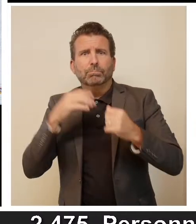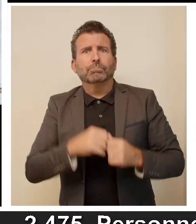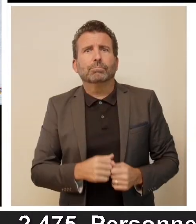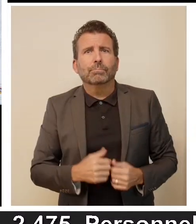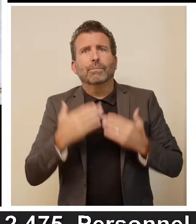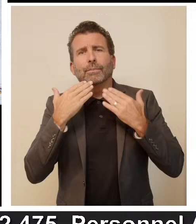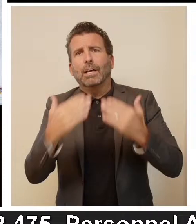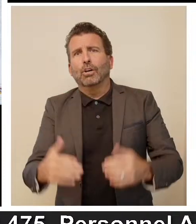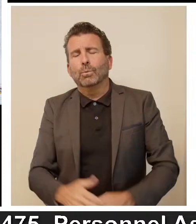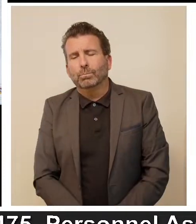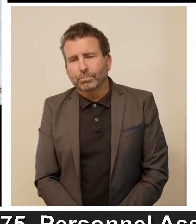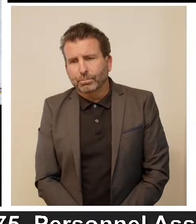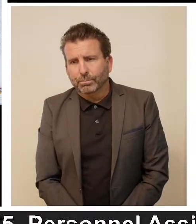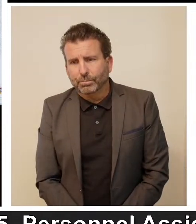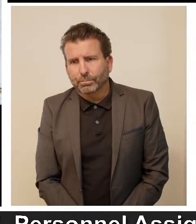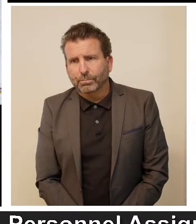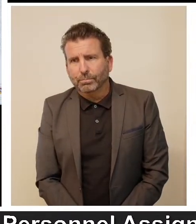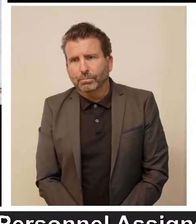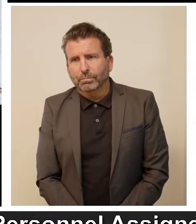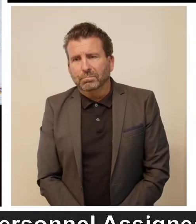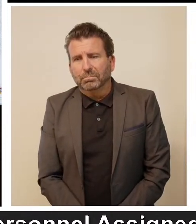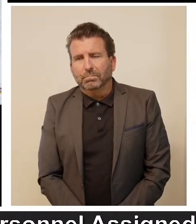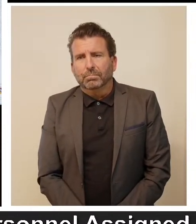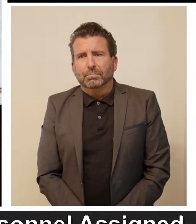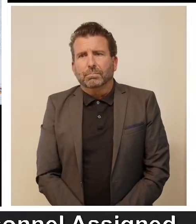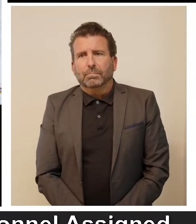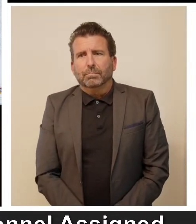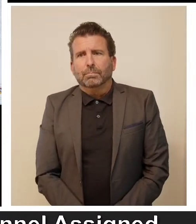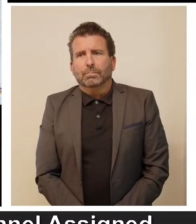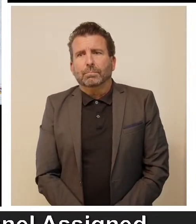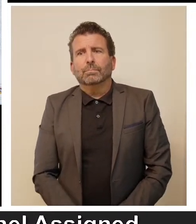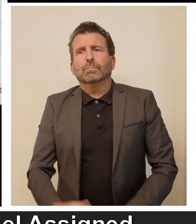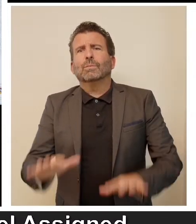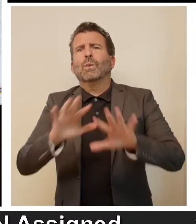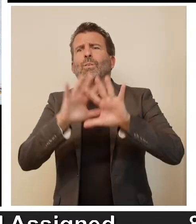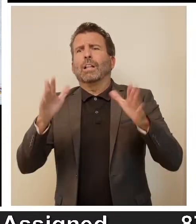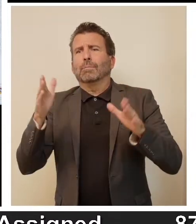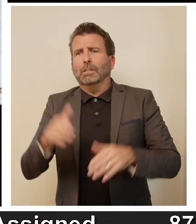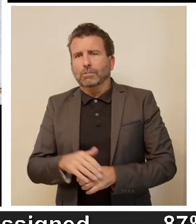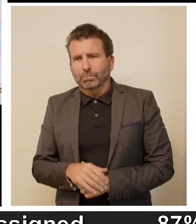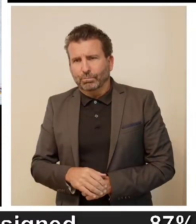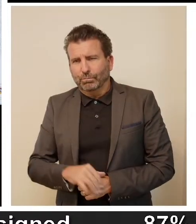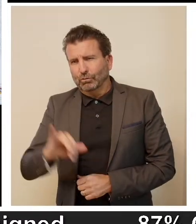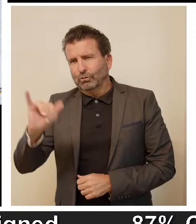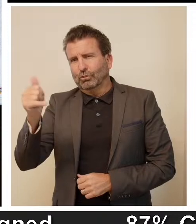Thank you for that. Next up, Incident Meteorologist James White.